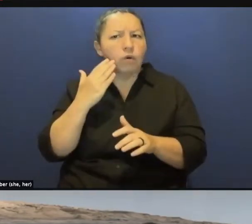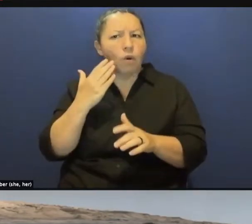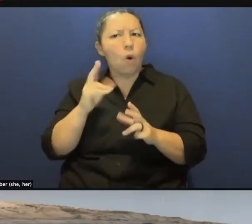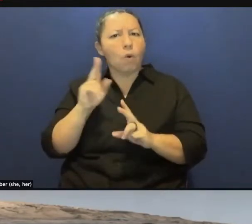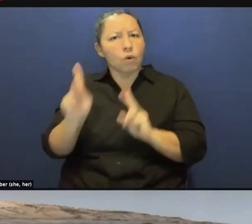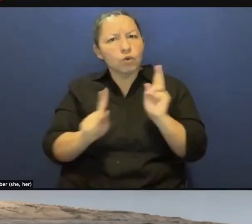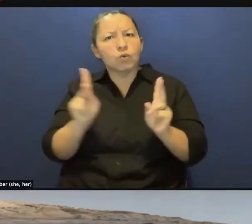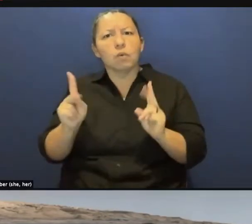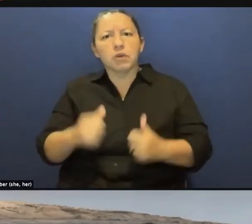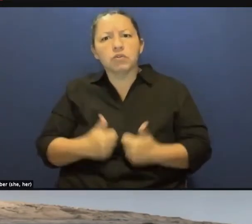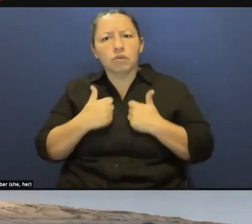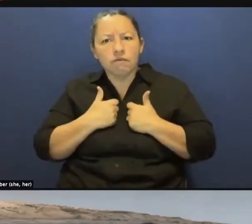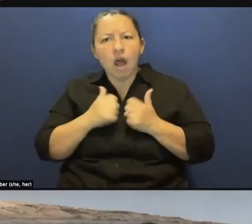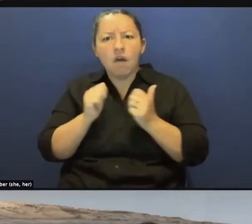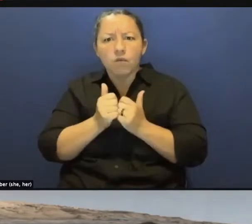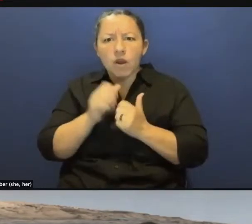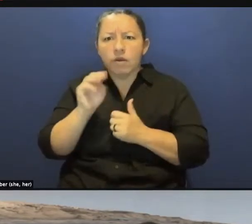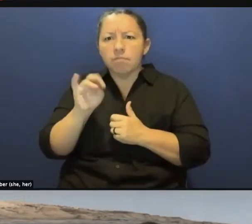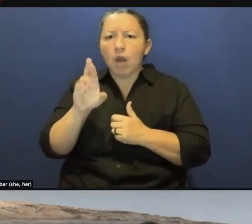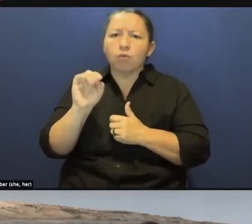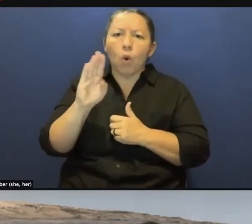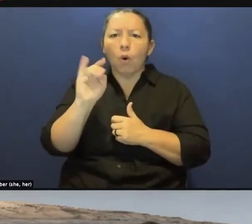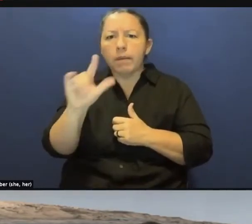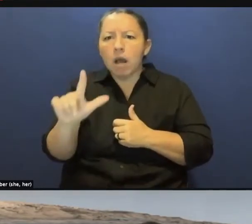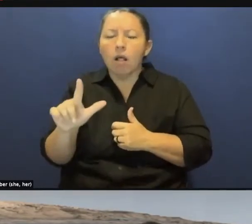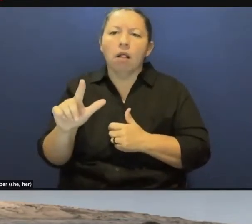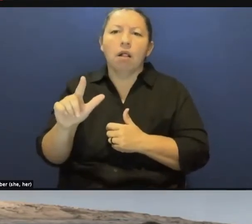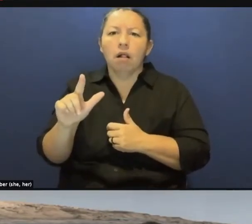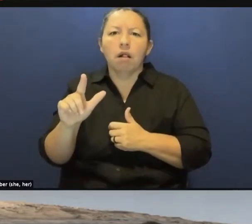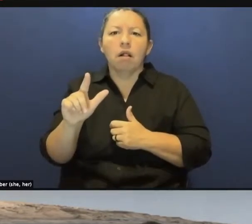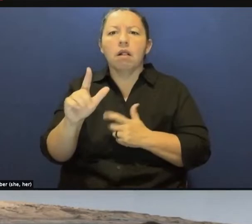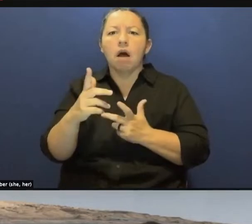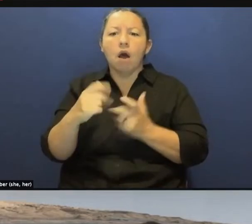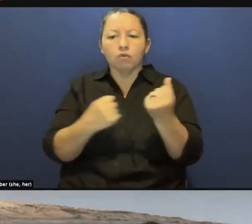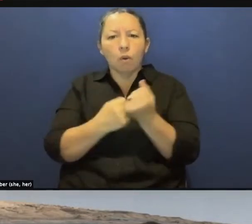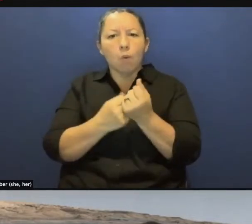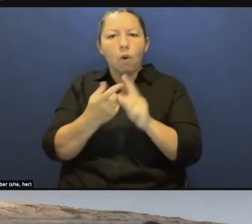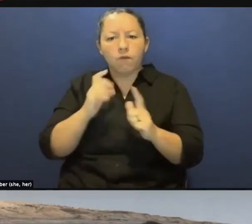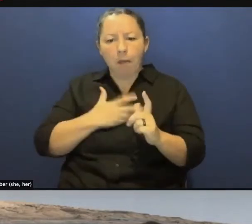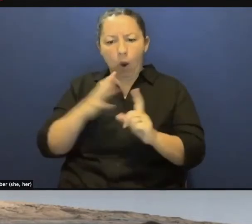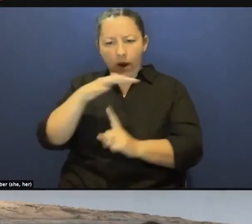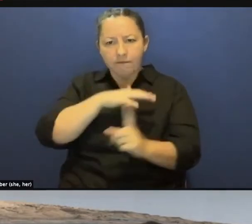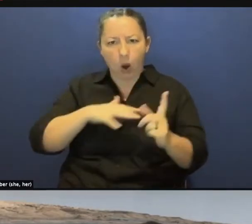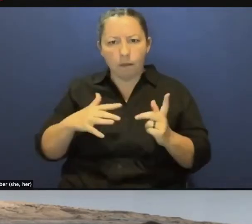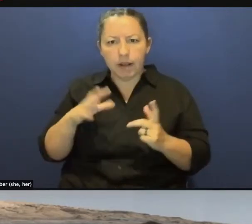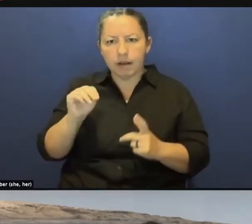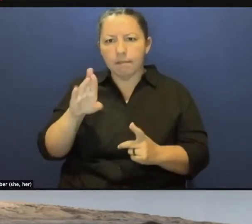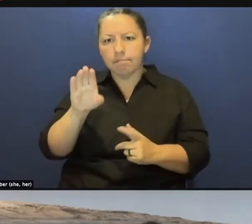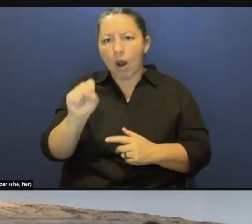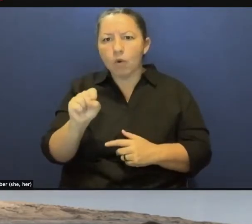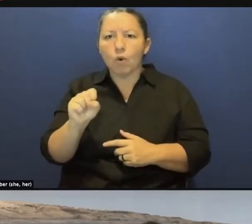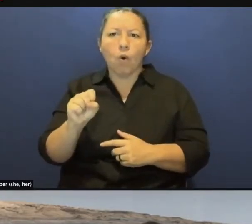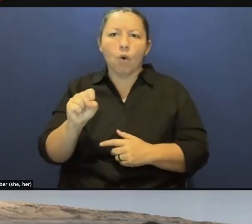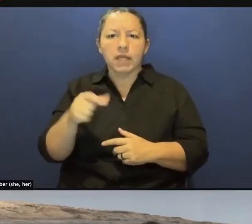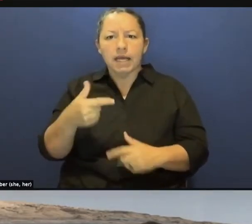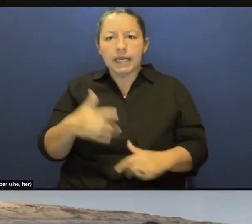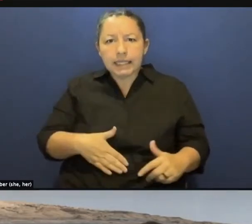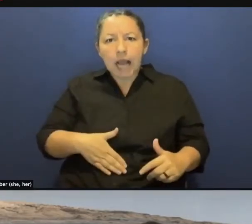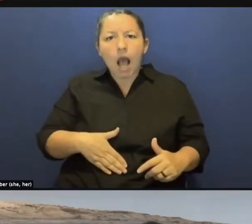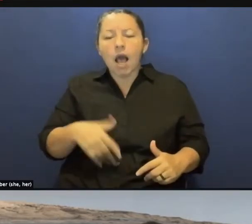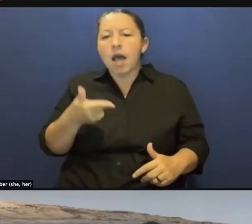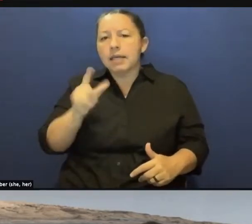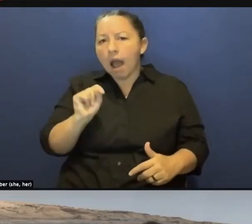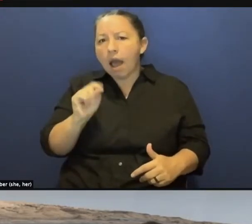survive with our microbial support. Microbes gut microbes